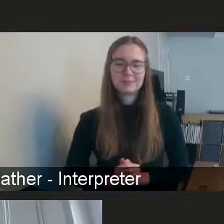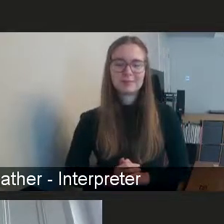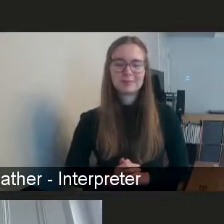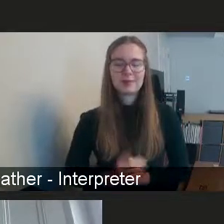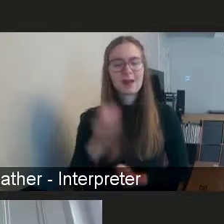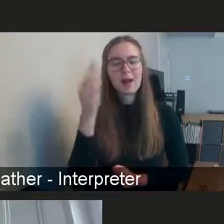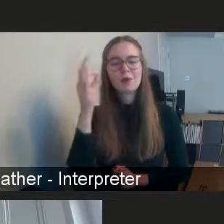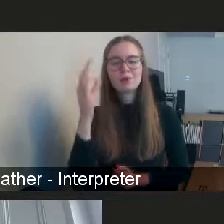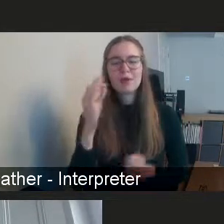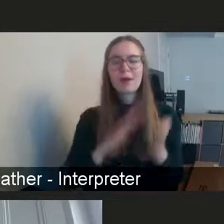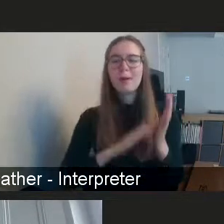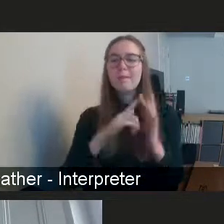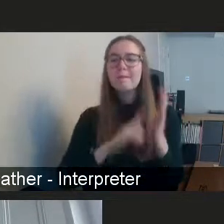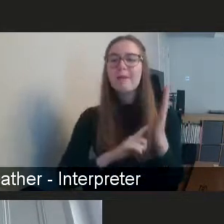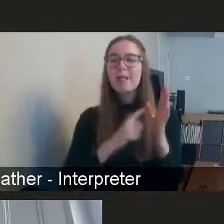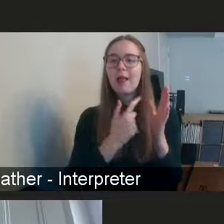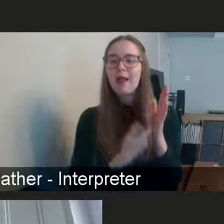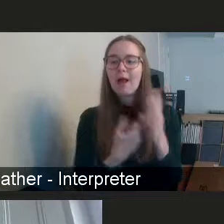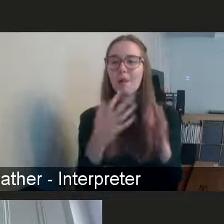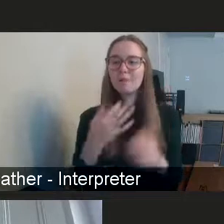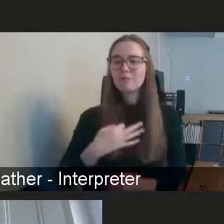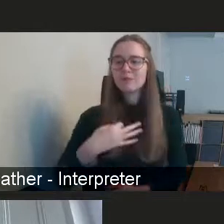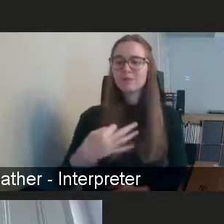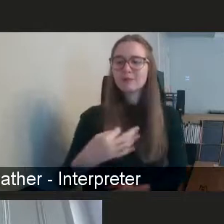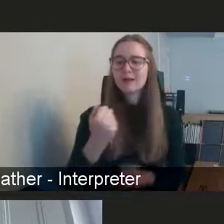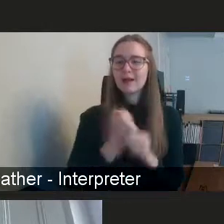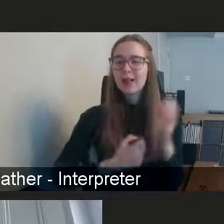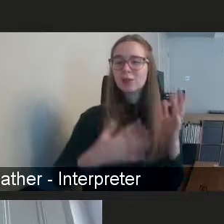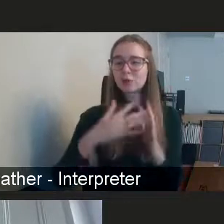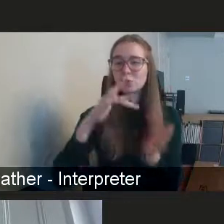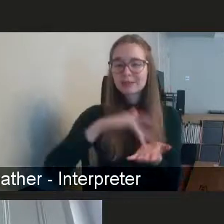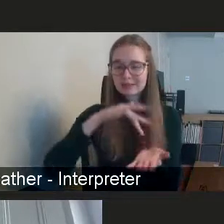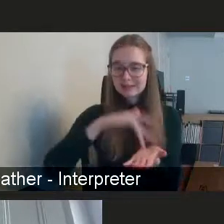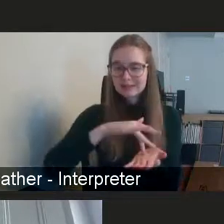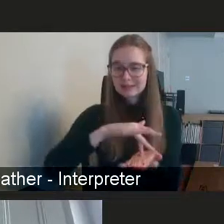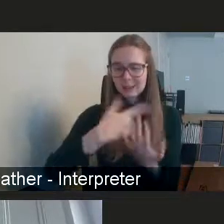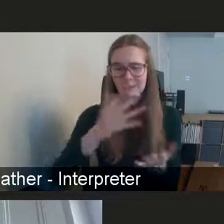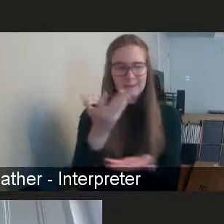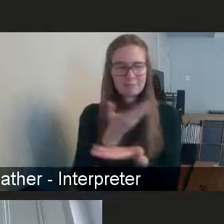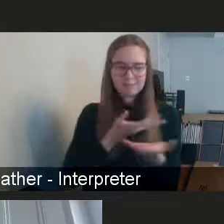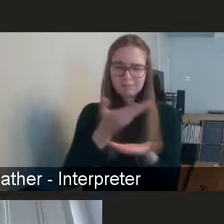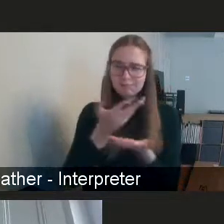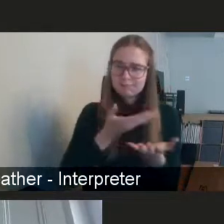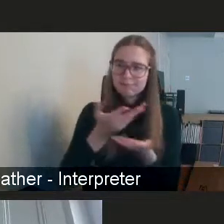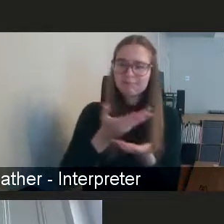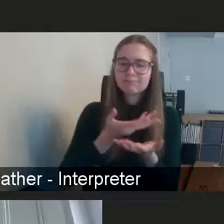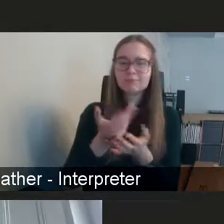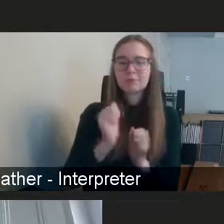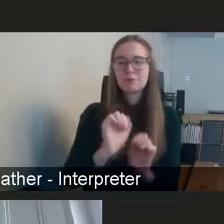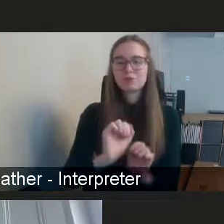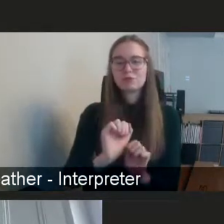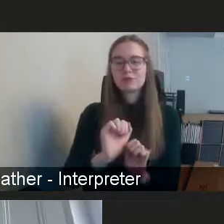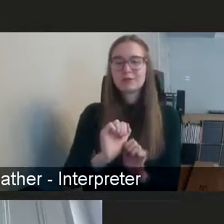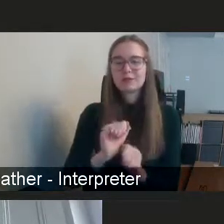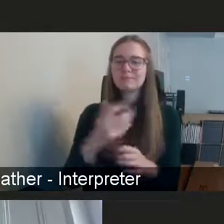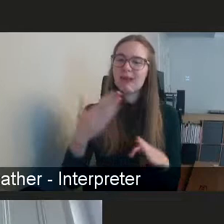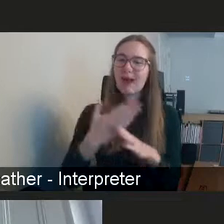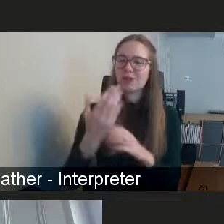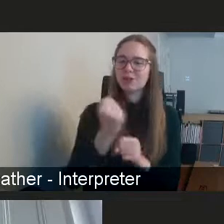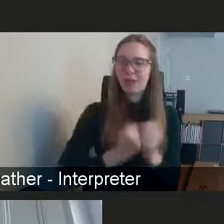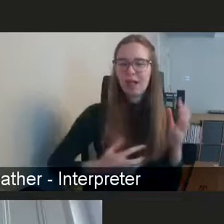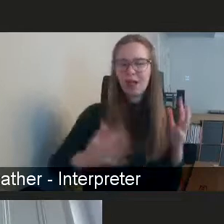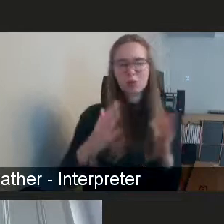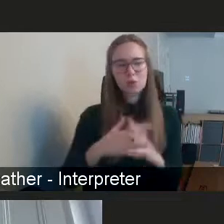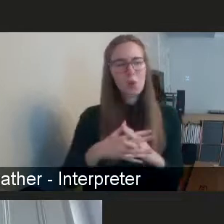Miller, you represent the Glasgow city and you spoke a wee bit about the action that Glasgow's taken. What kind